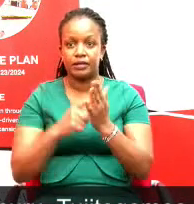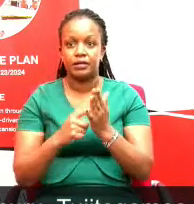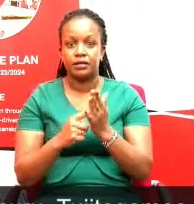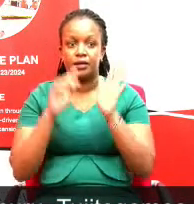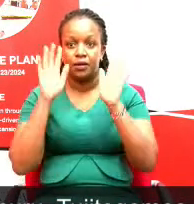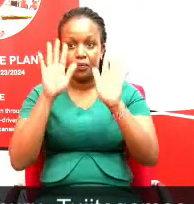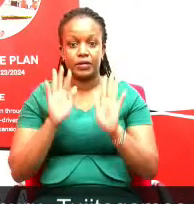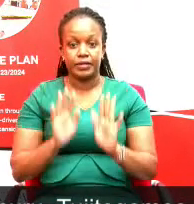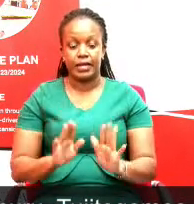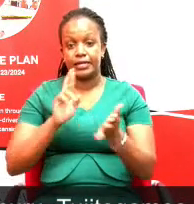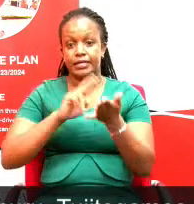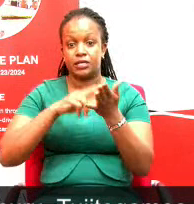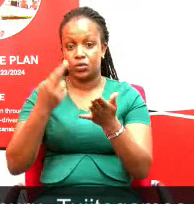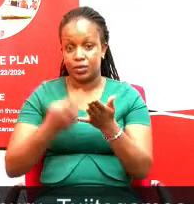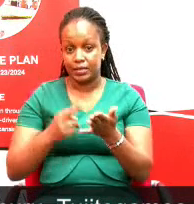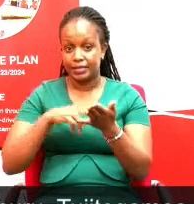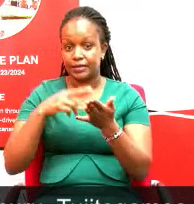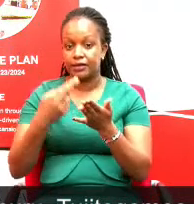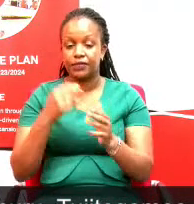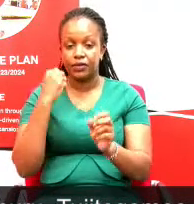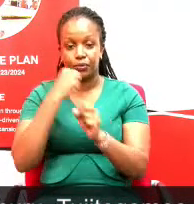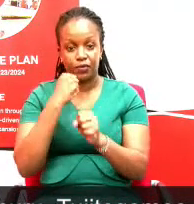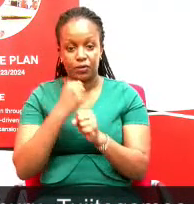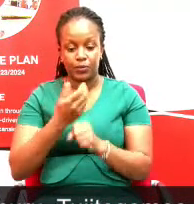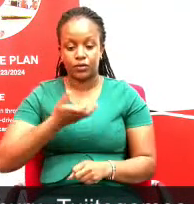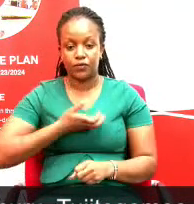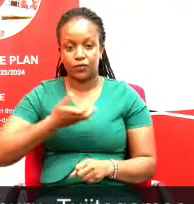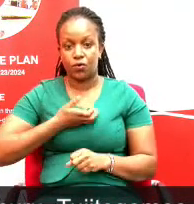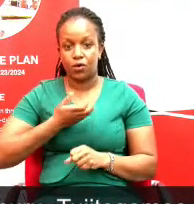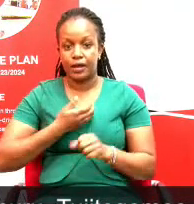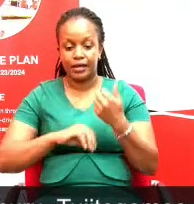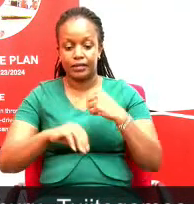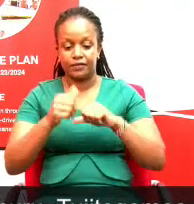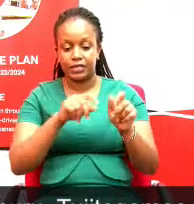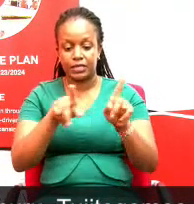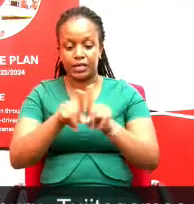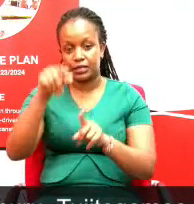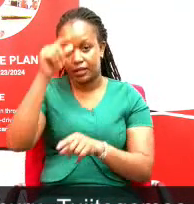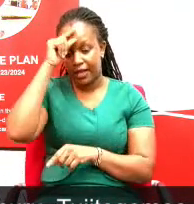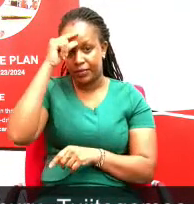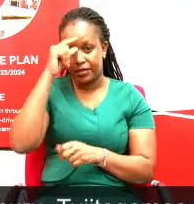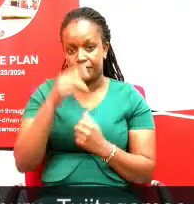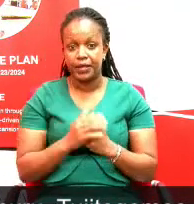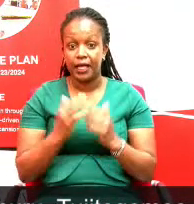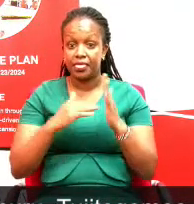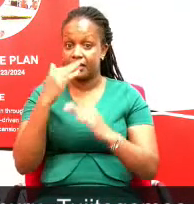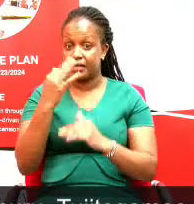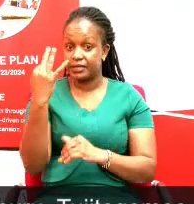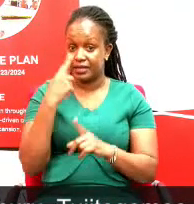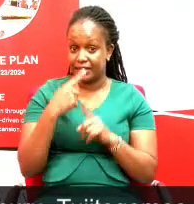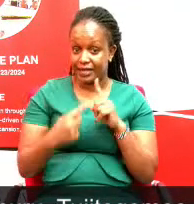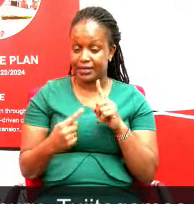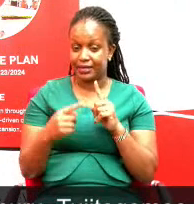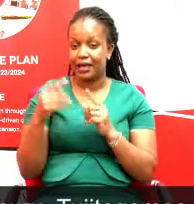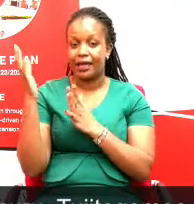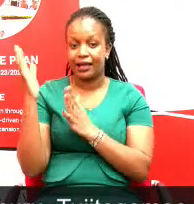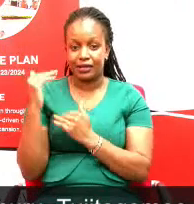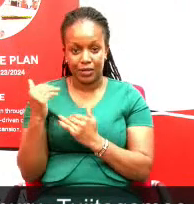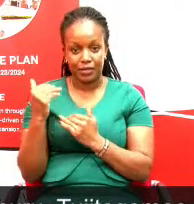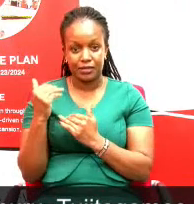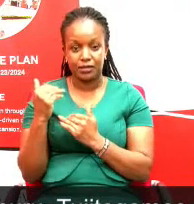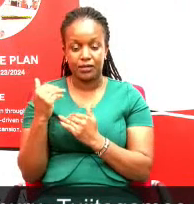important resource for the performance of our own activities as government. Indeed, over the next 3 years, I expect exchequer